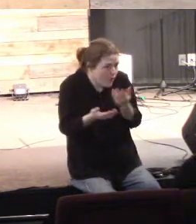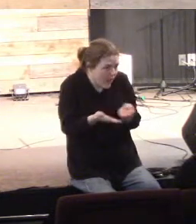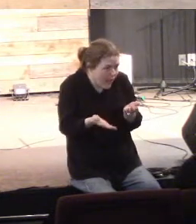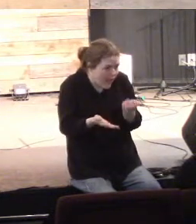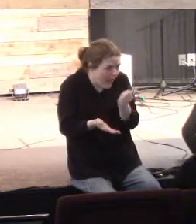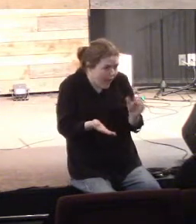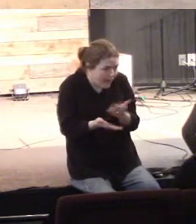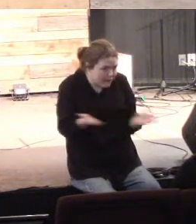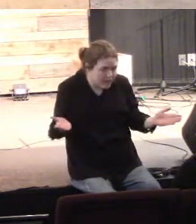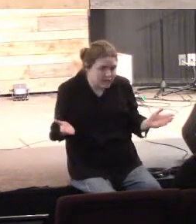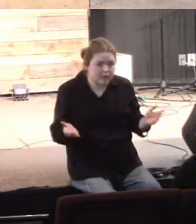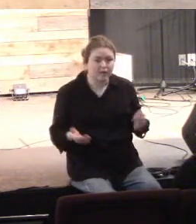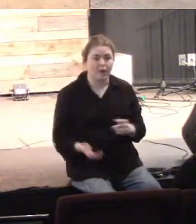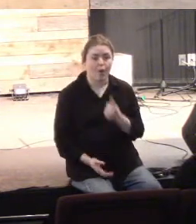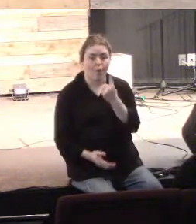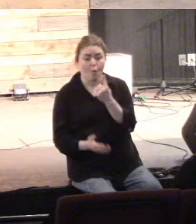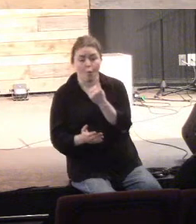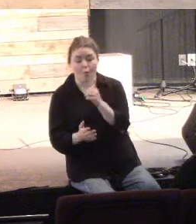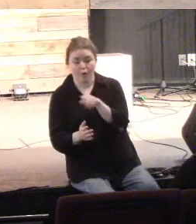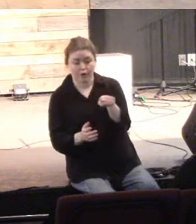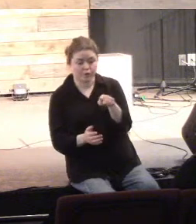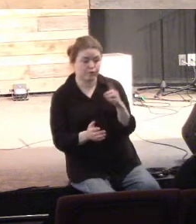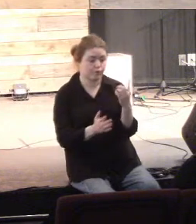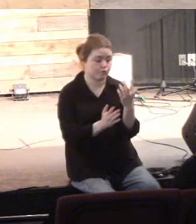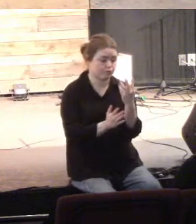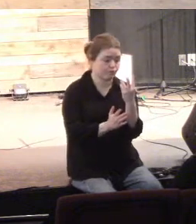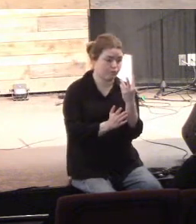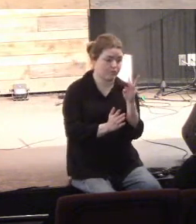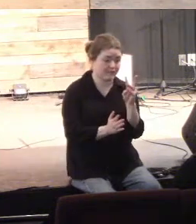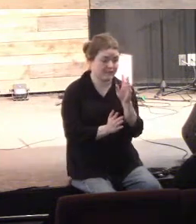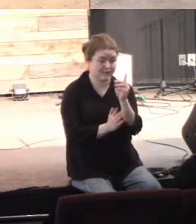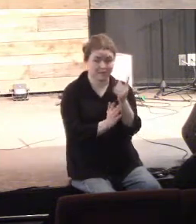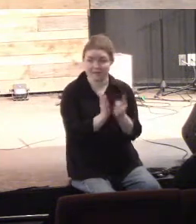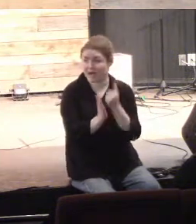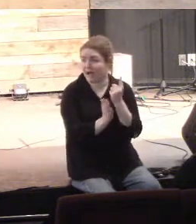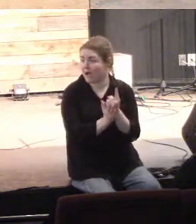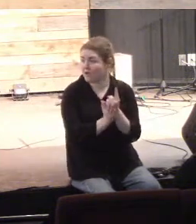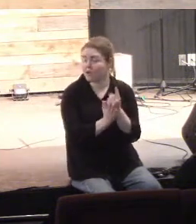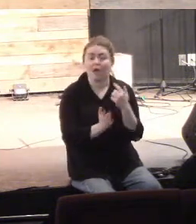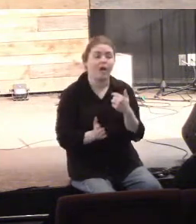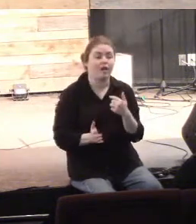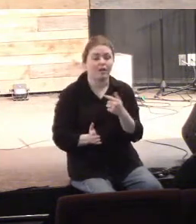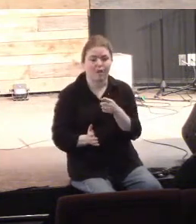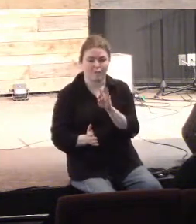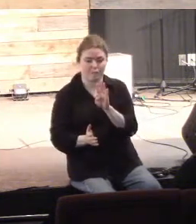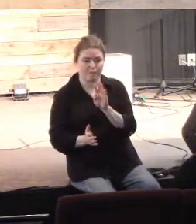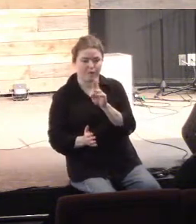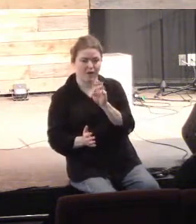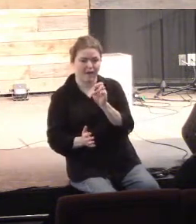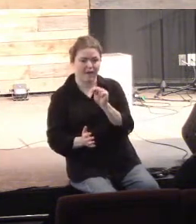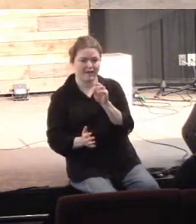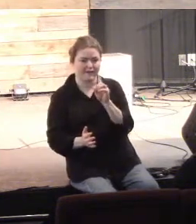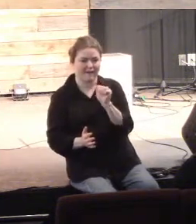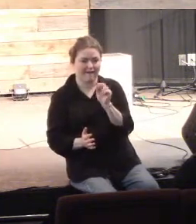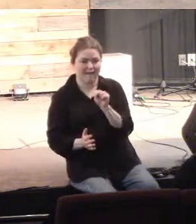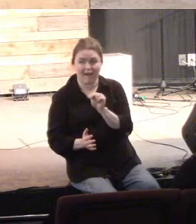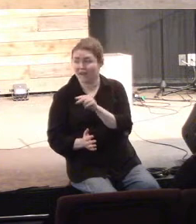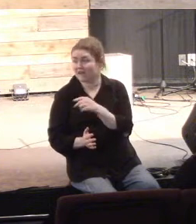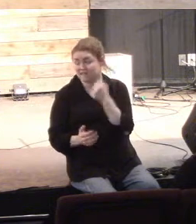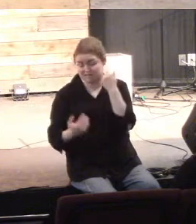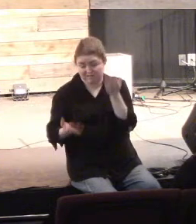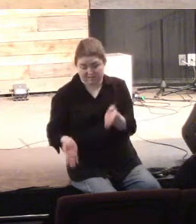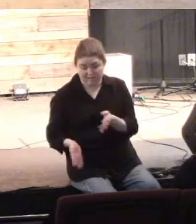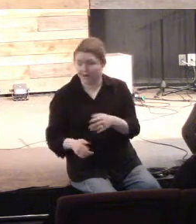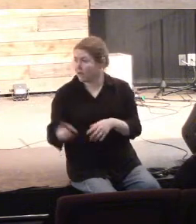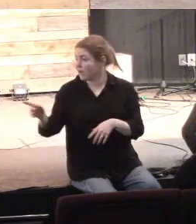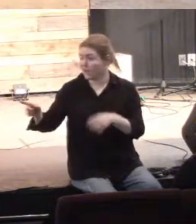Brendan will confirm. 1 to 6 hours, roughly? No, Brendan's not shaking his head. Maybe I Googled the wrong thing. I should have asked Brendan.